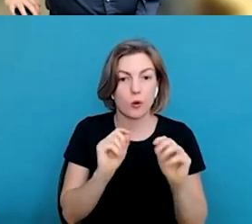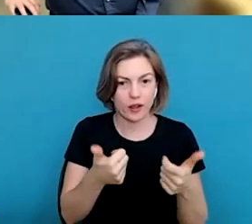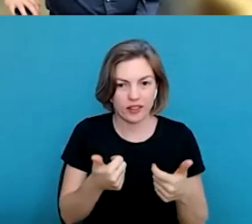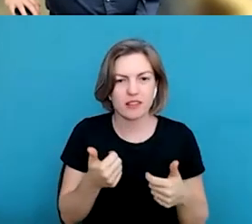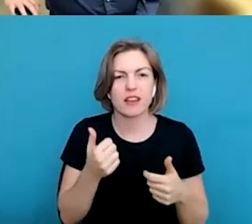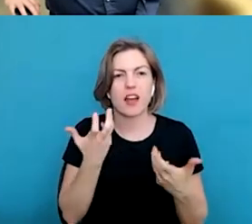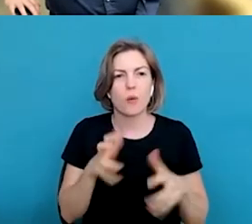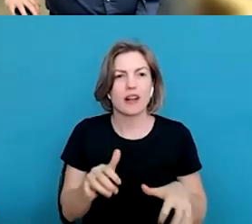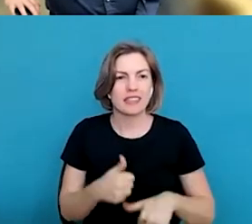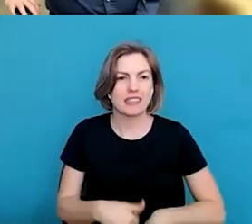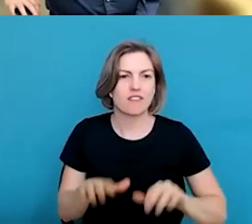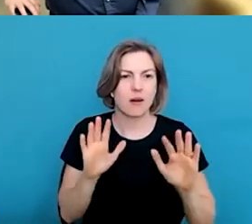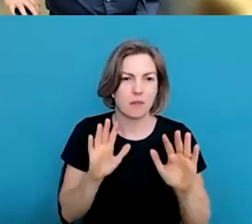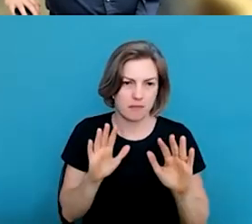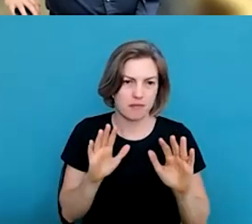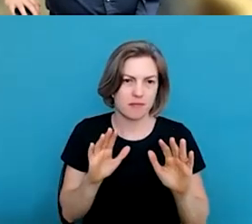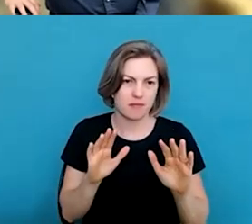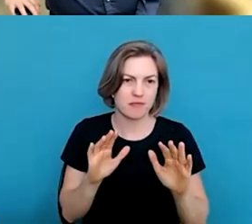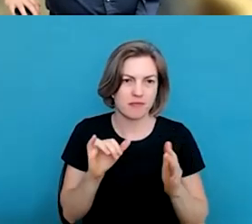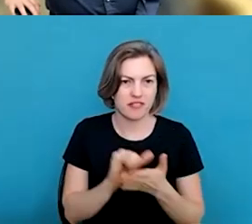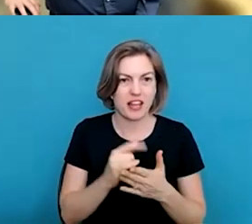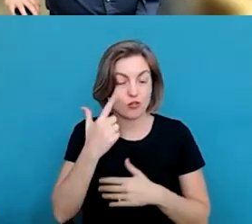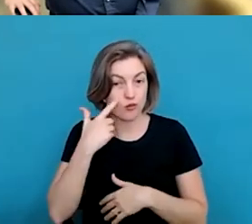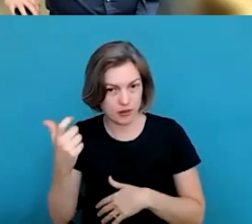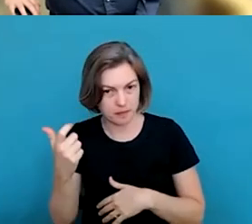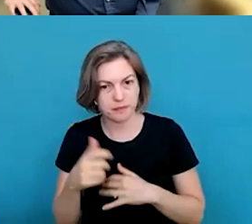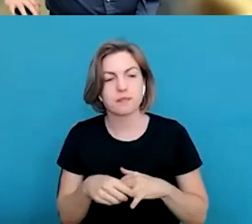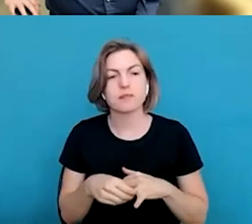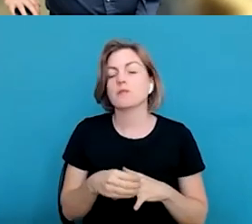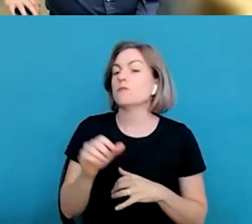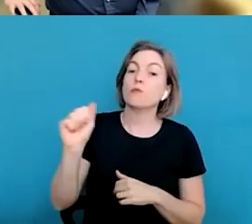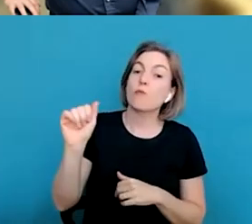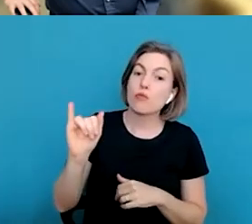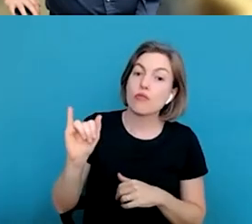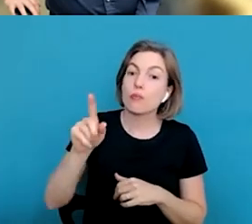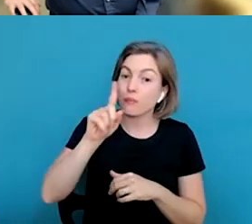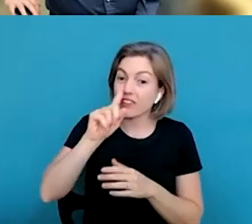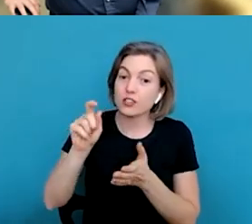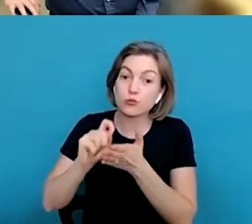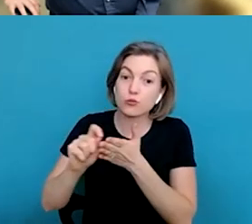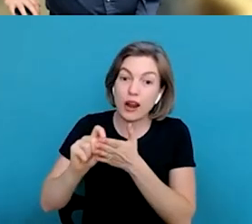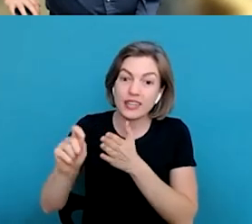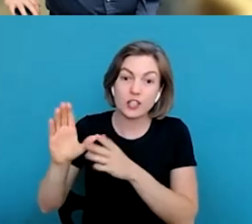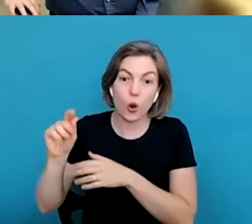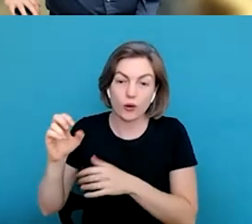up on that dream. And AI is writing code now. AI is generating interfaces